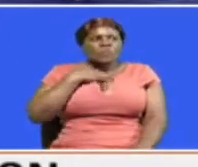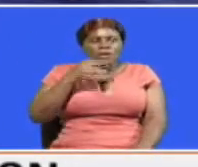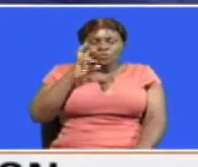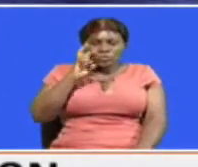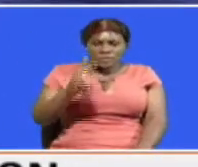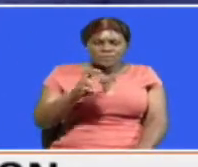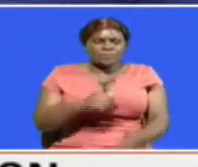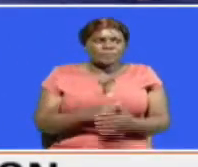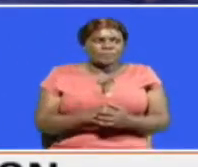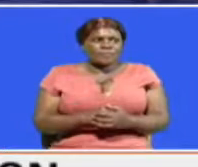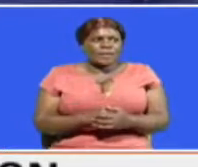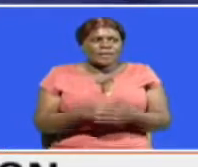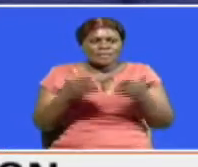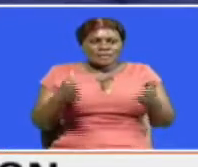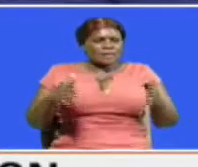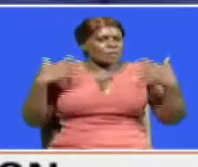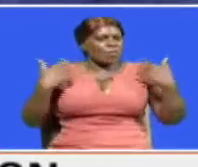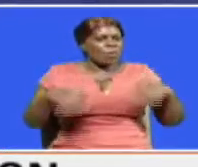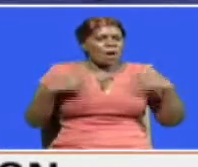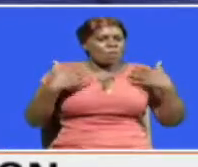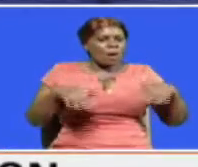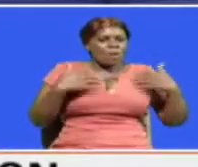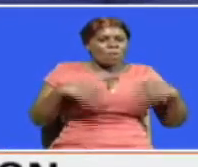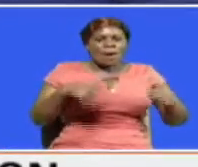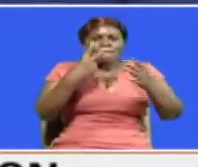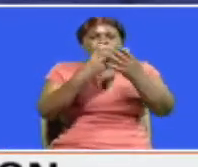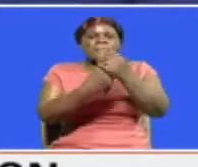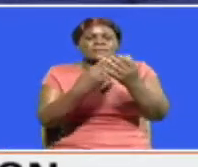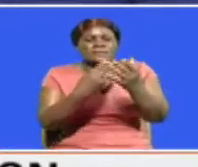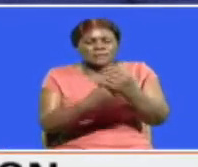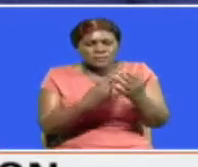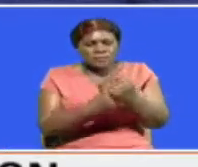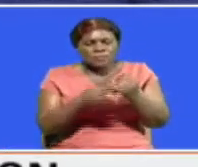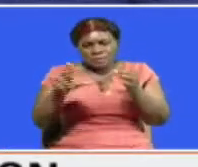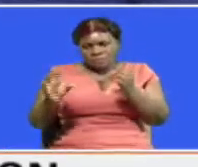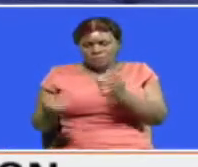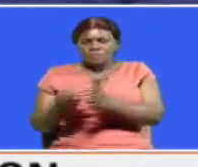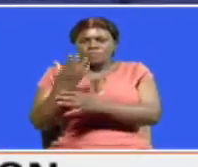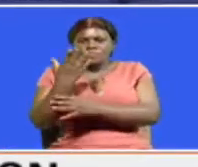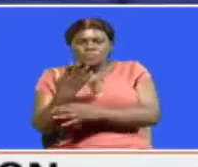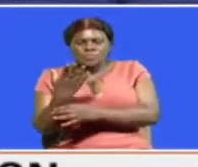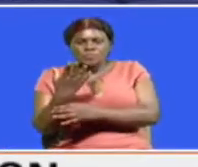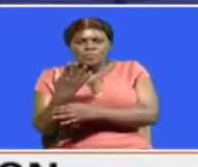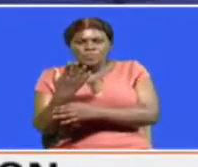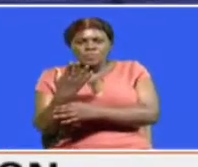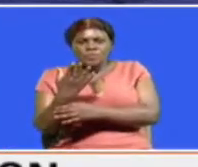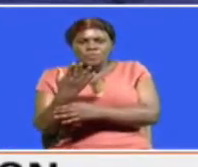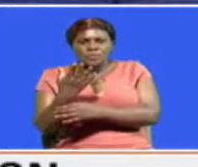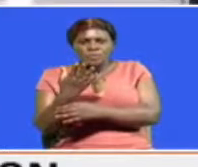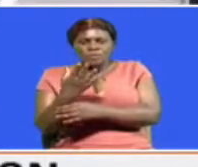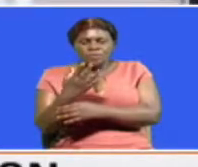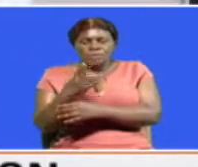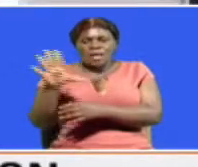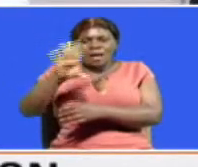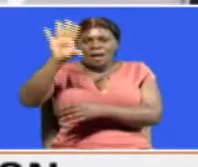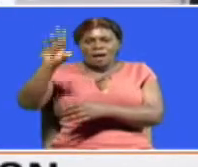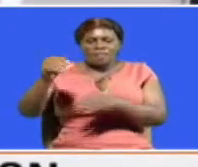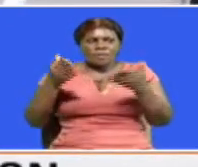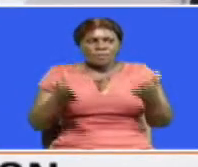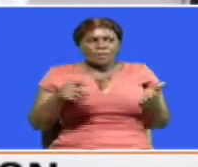see. This is a wonderful partnership that they have created in this continent.